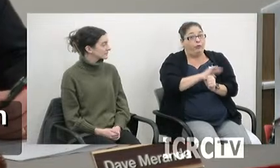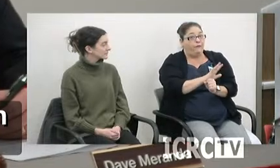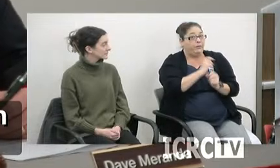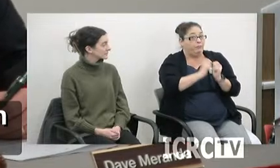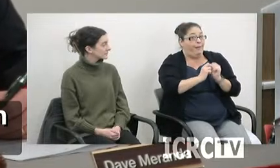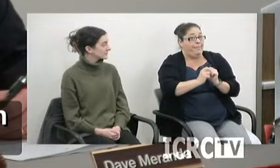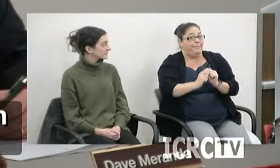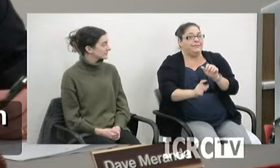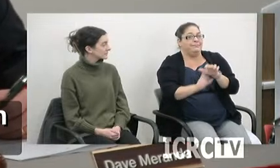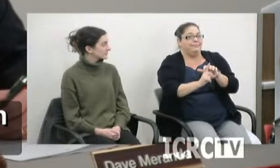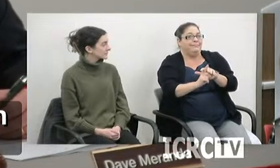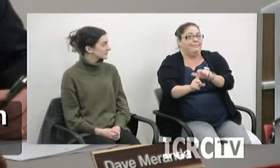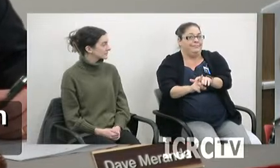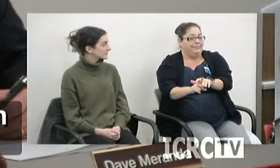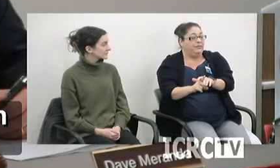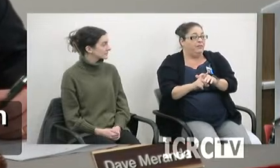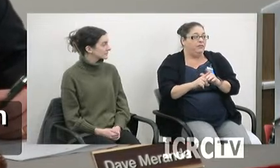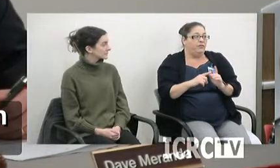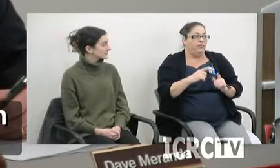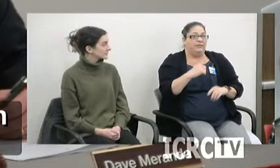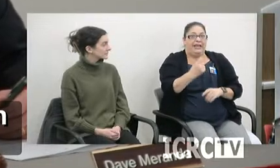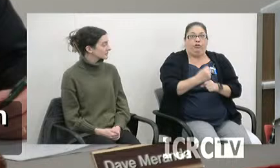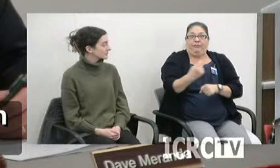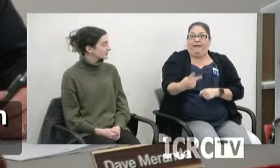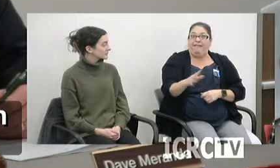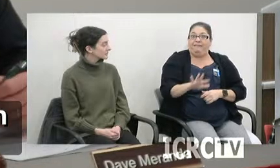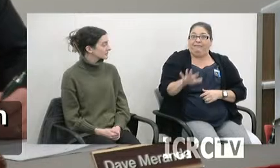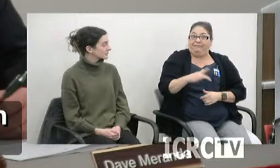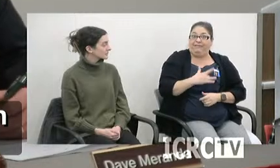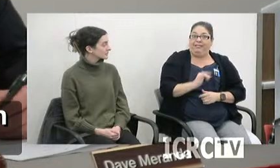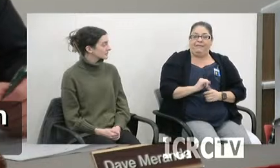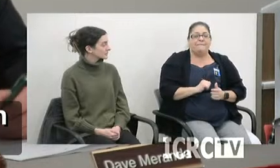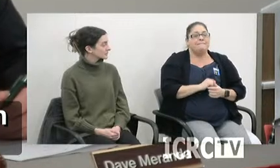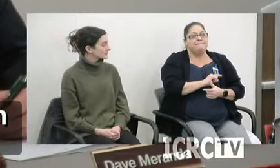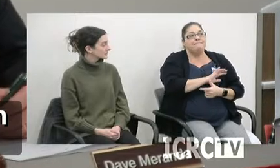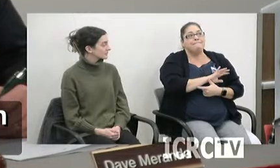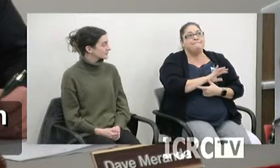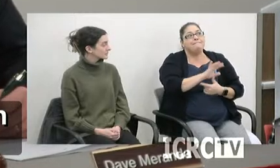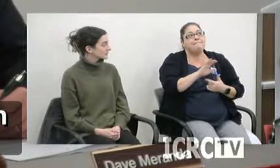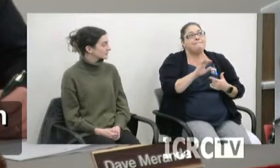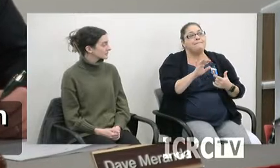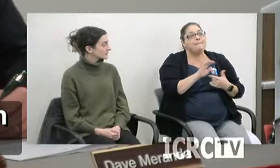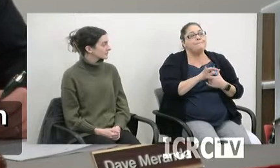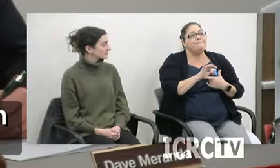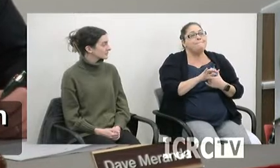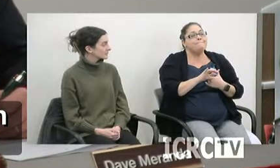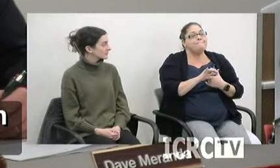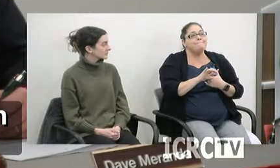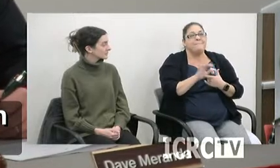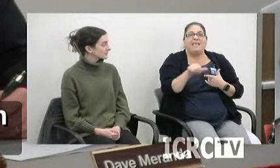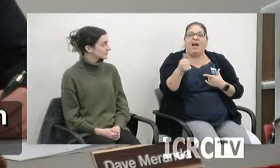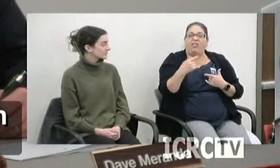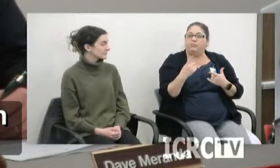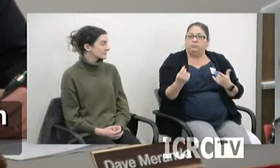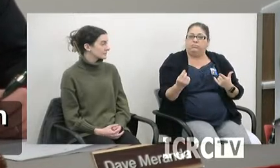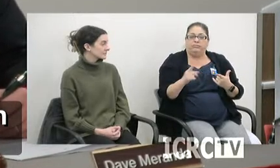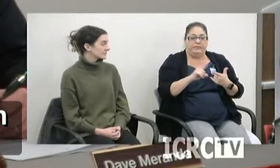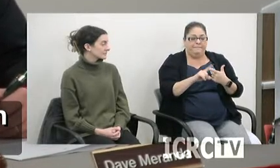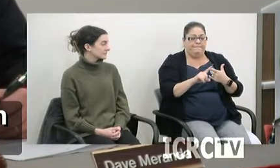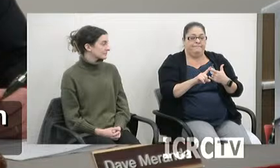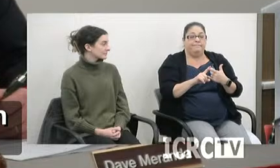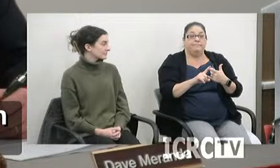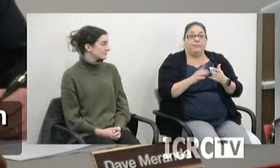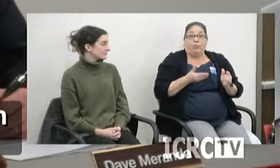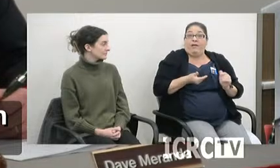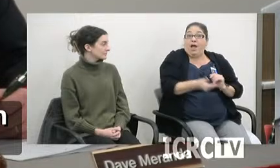had for a better part of a year and a half, I guess. Some of the other things that we've done is we've